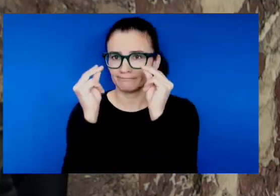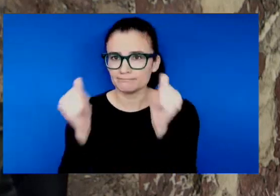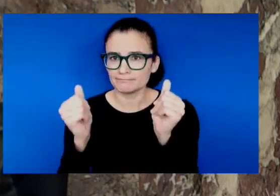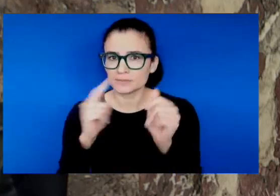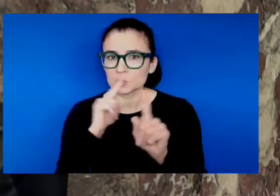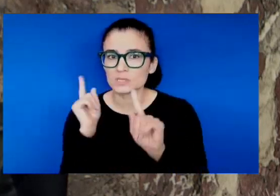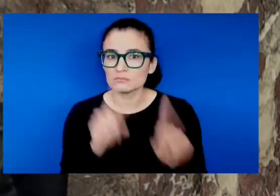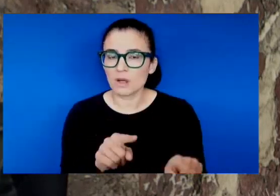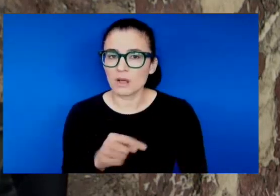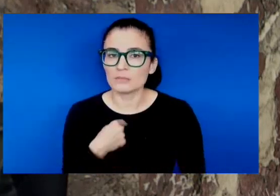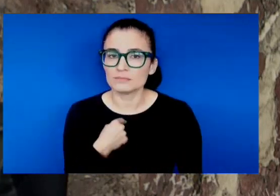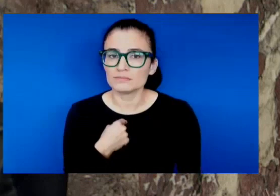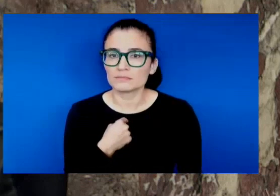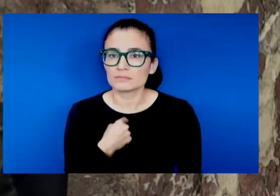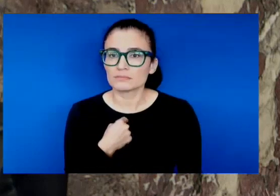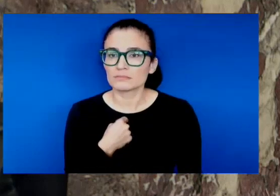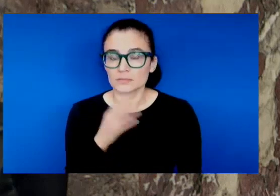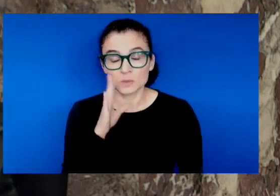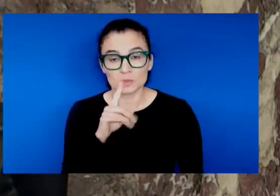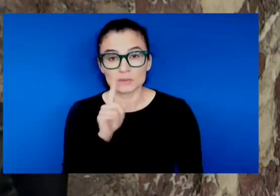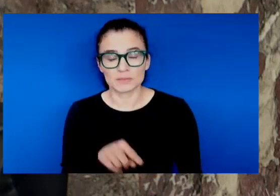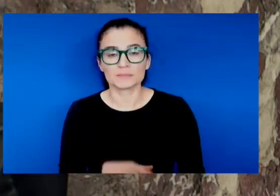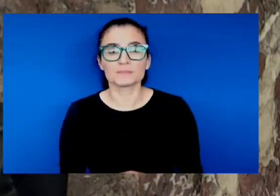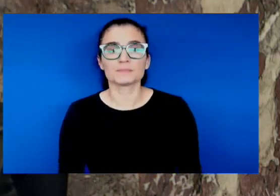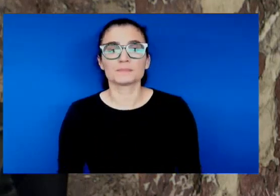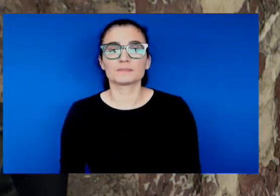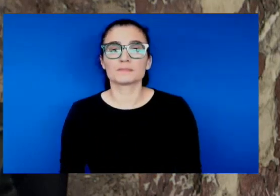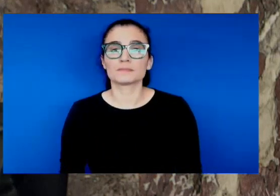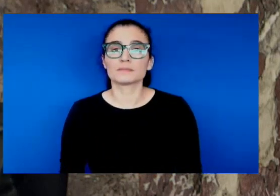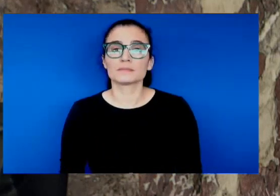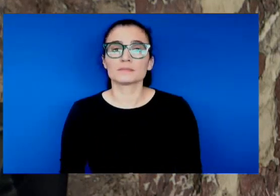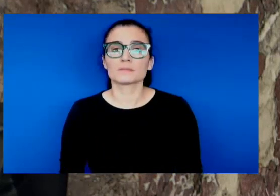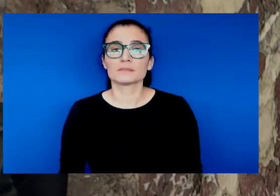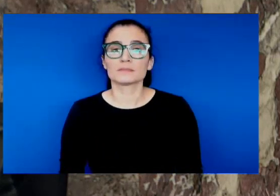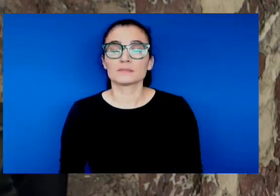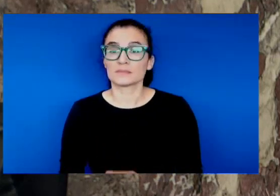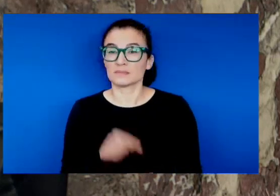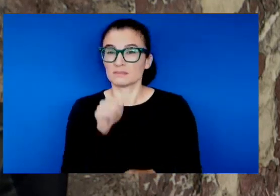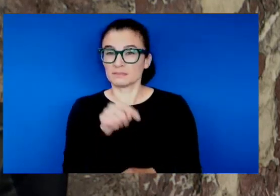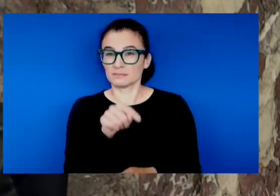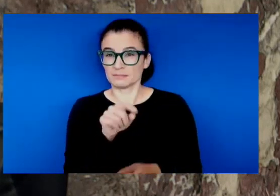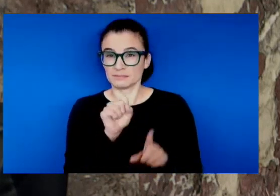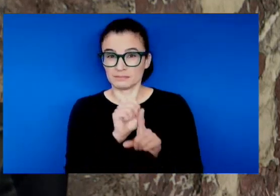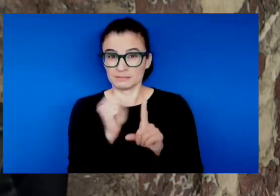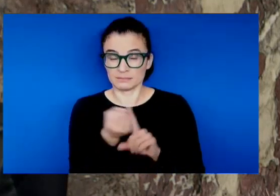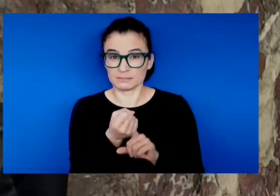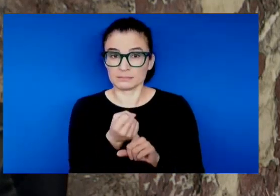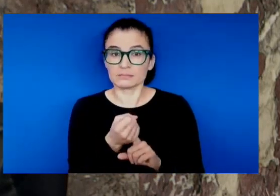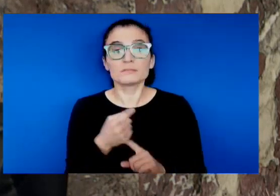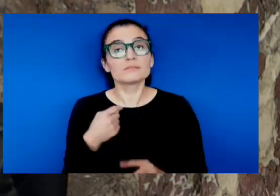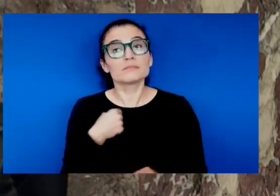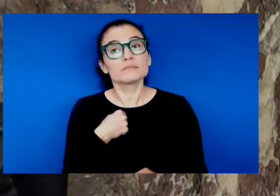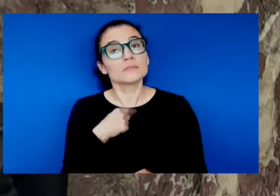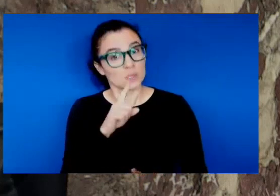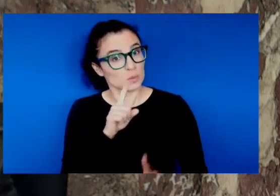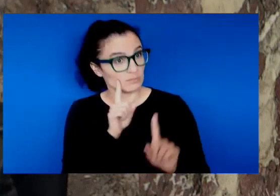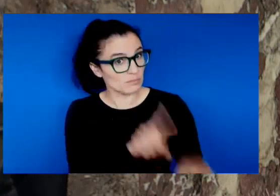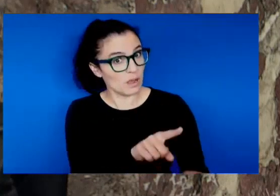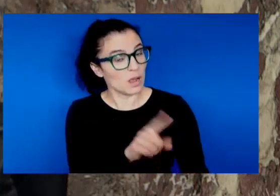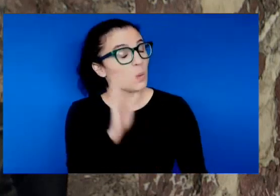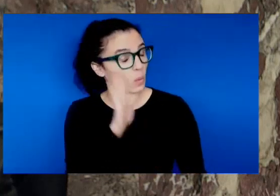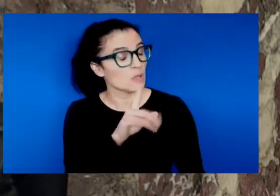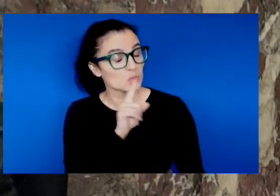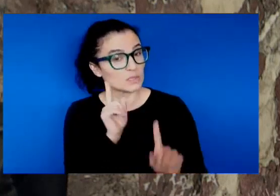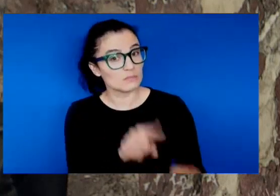as he will in this case. And, Honourable Speaker, I think what we see around British Columbia